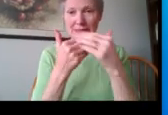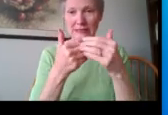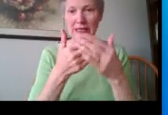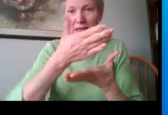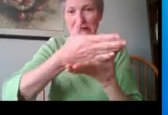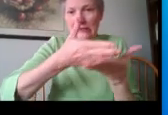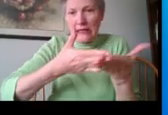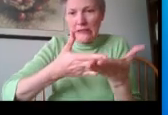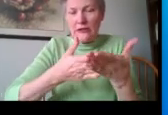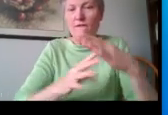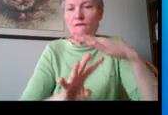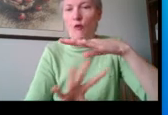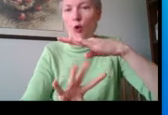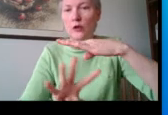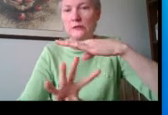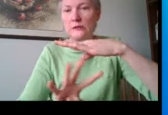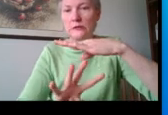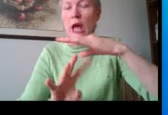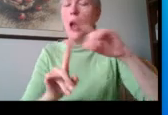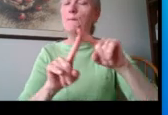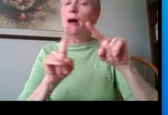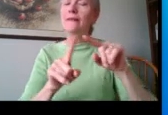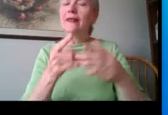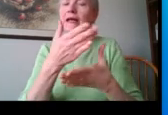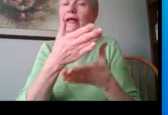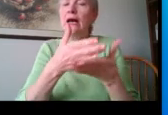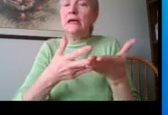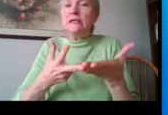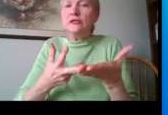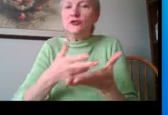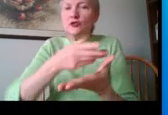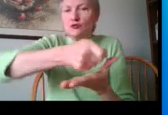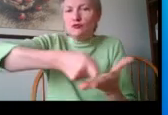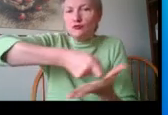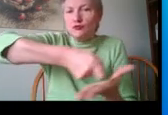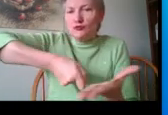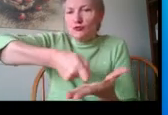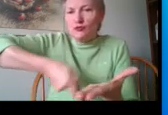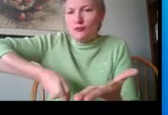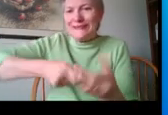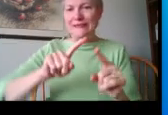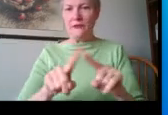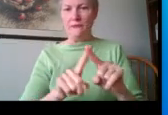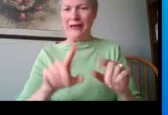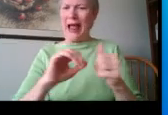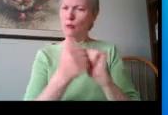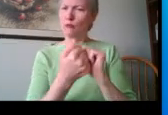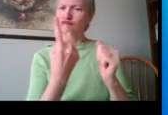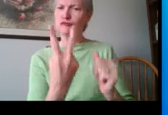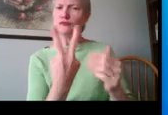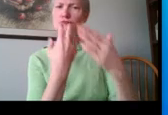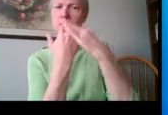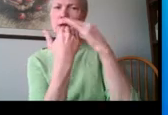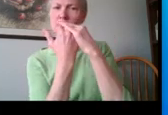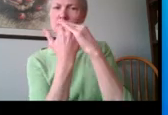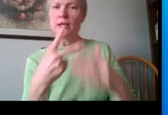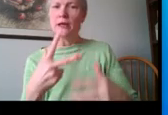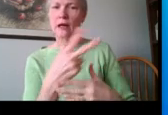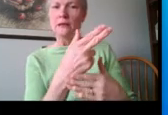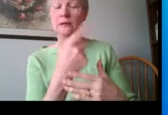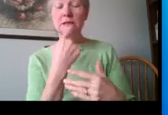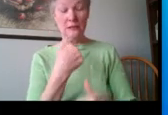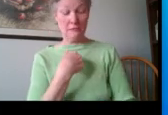into fourths, but the sandwiches are cut differently. How might the 2 sandwiches be cut? So it's